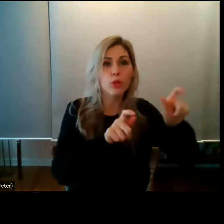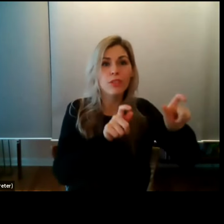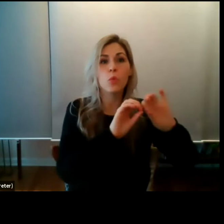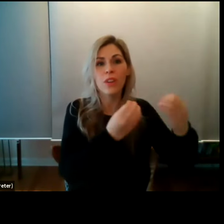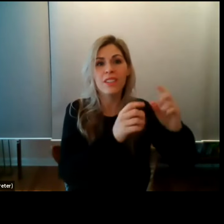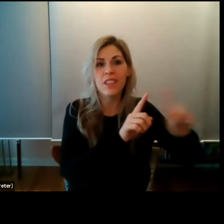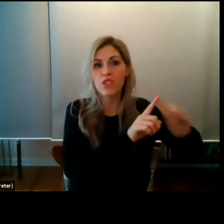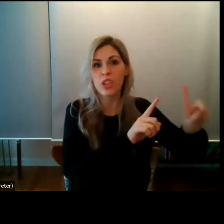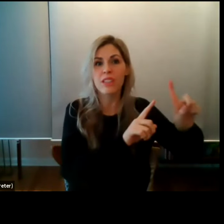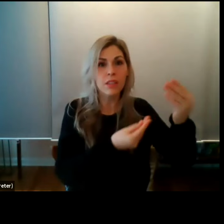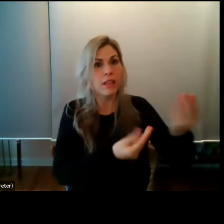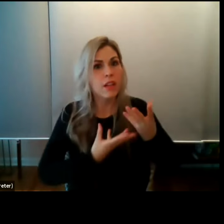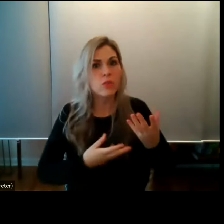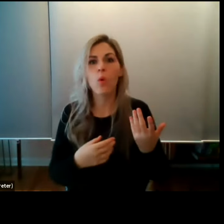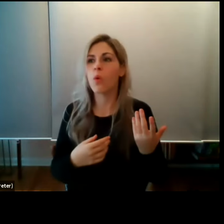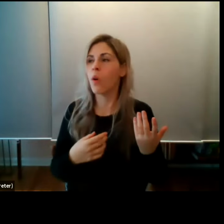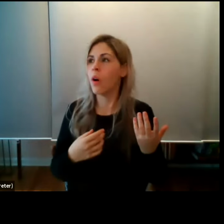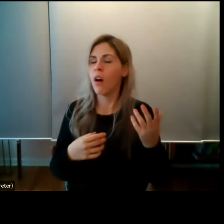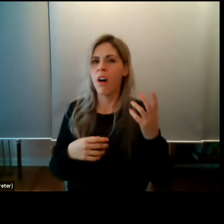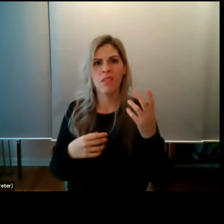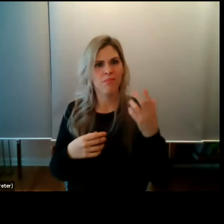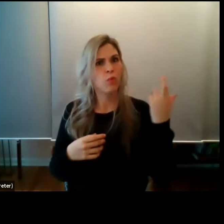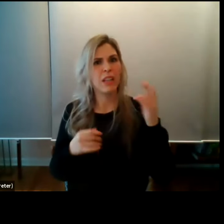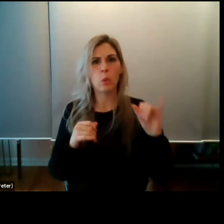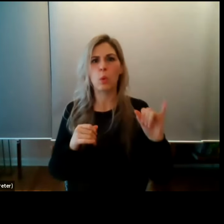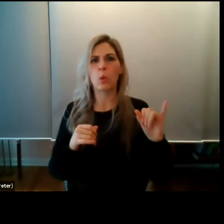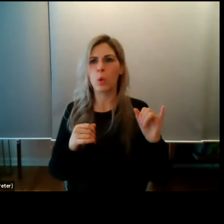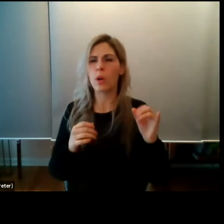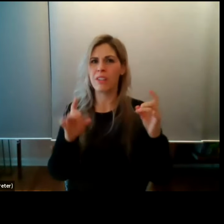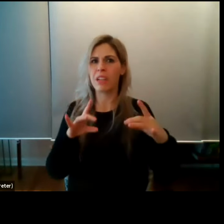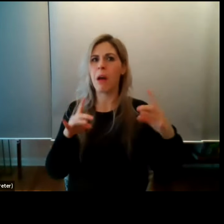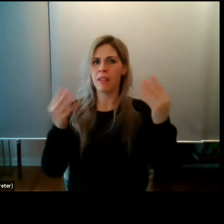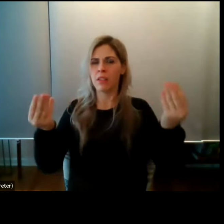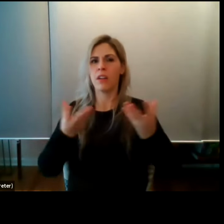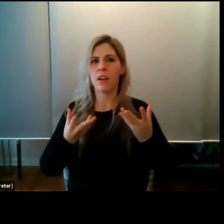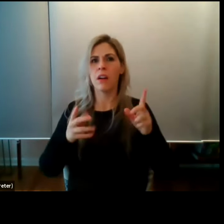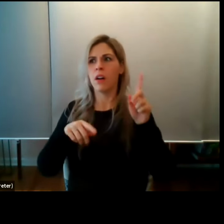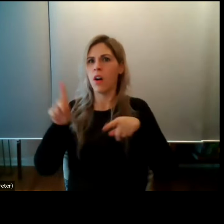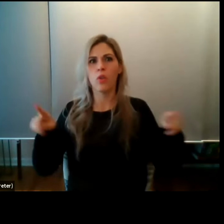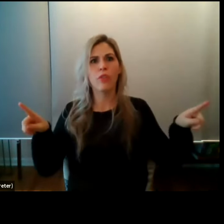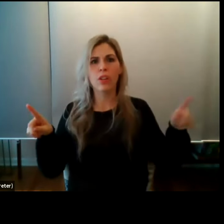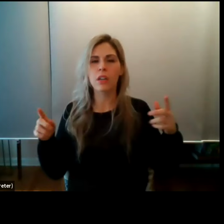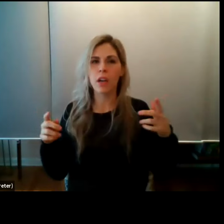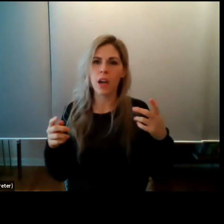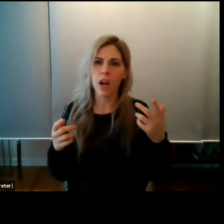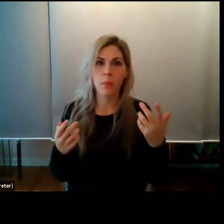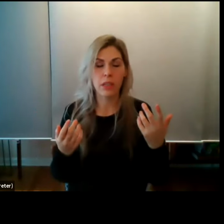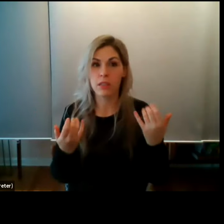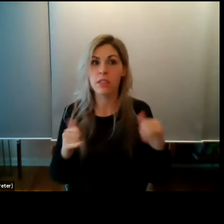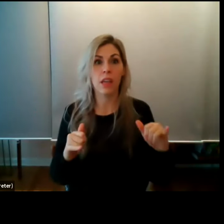world, even though they are still like minor, but also very influential in